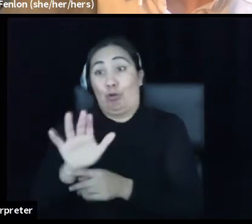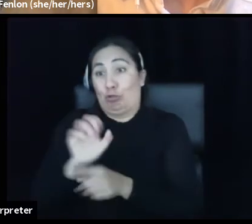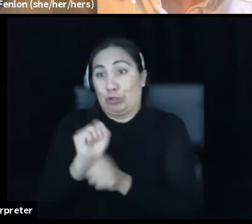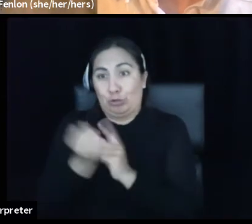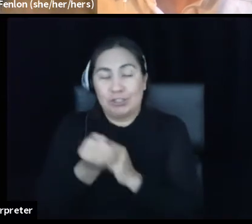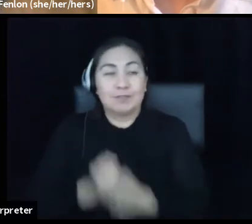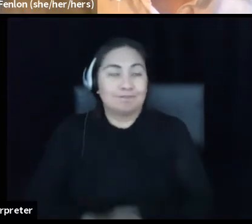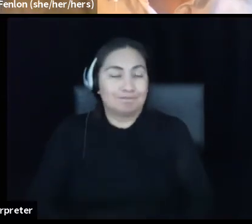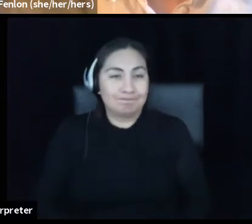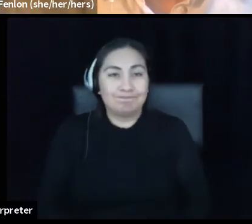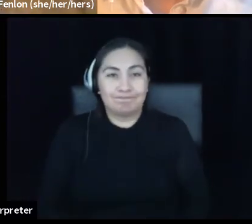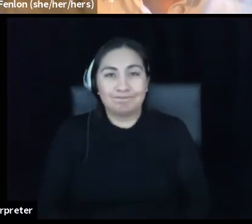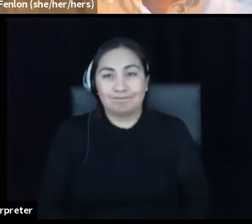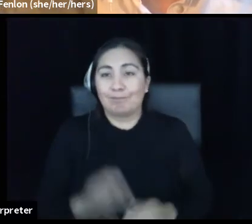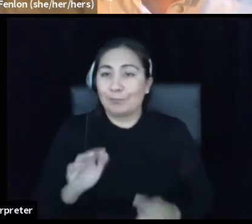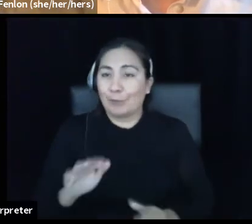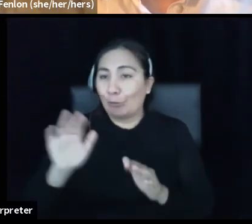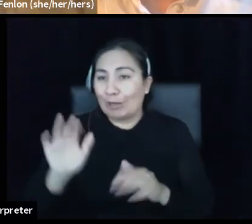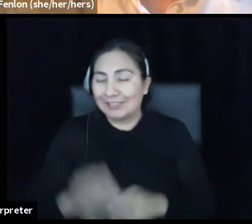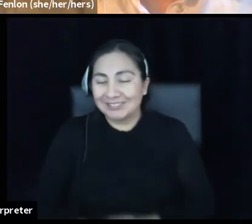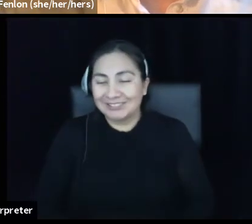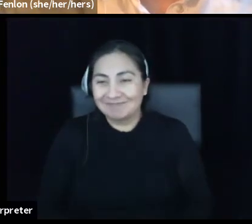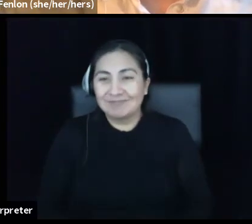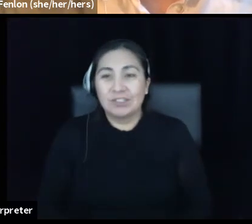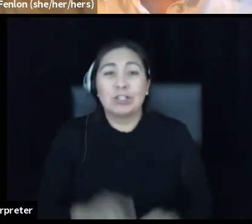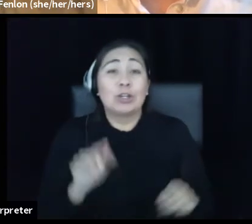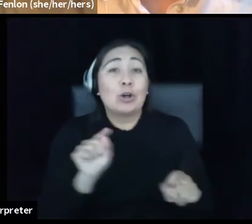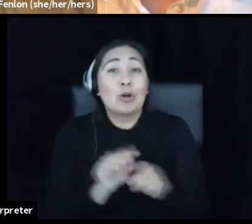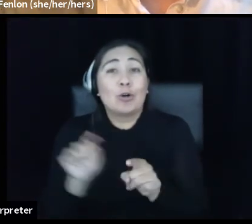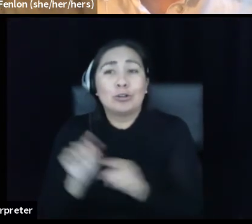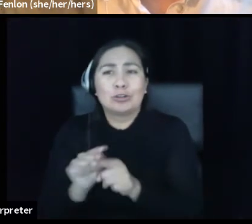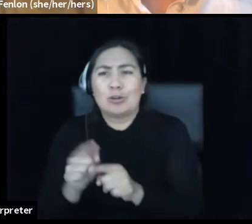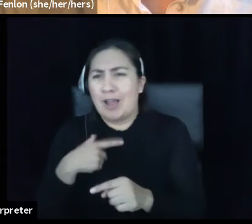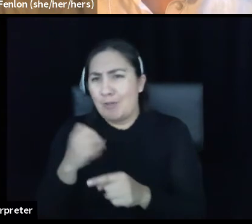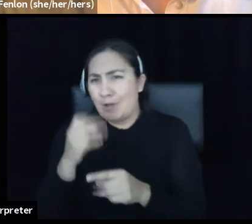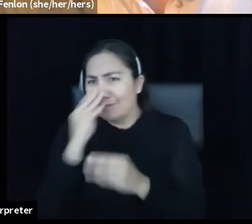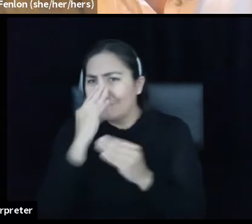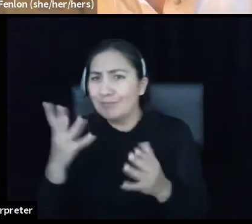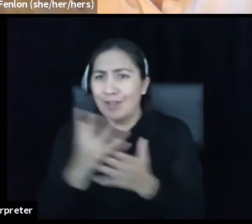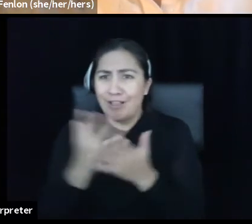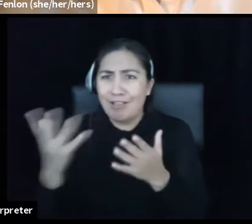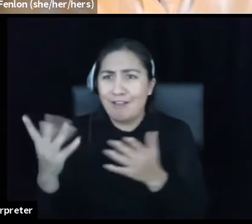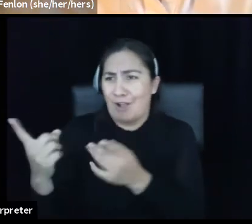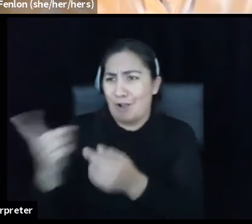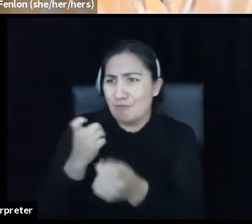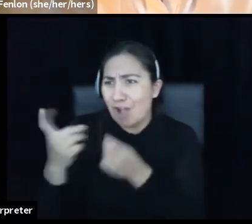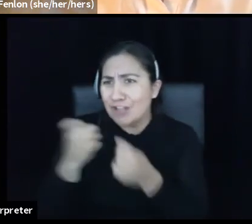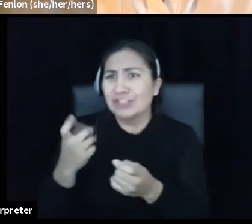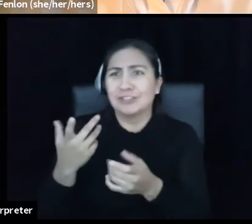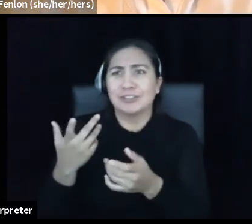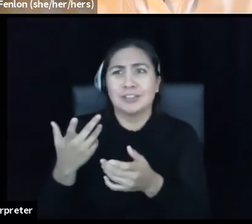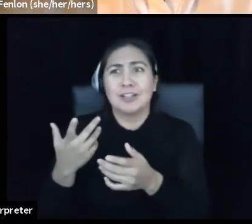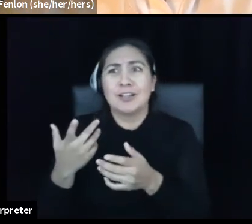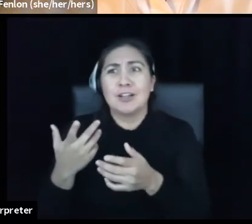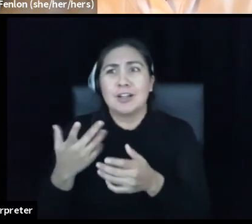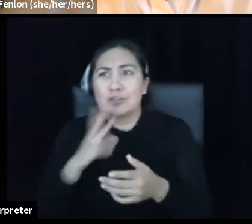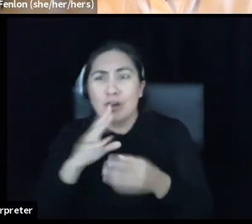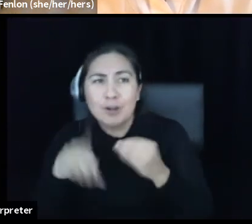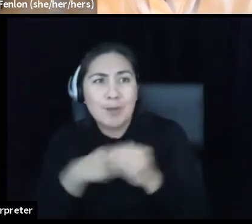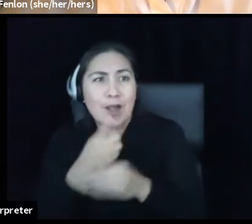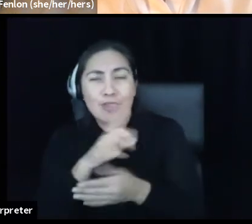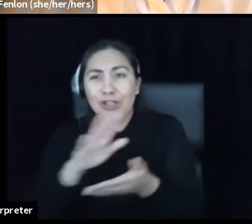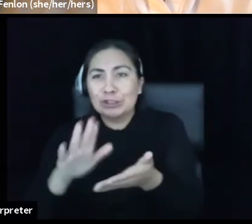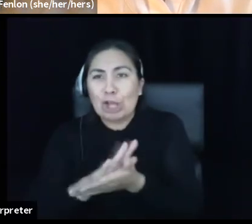Great. I also just want to note that there's a lot of questions coming in about these documents that Amy has been putting up. They're all on